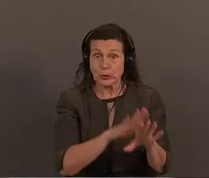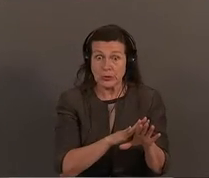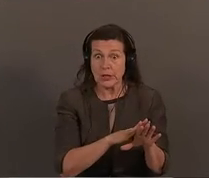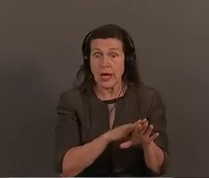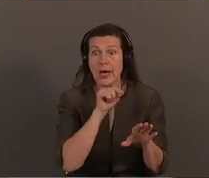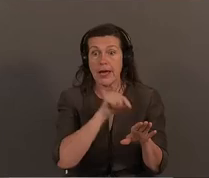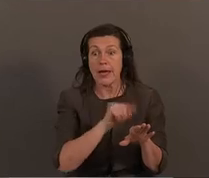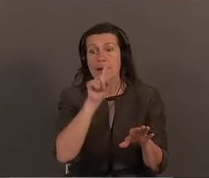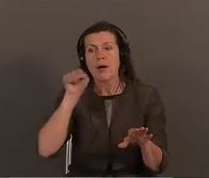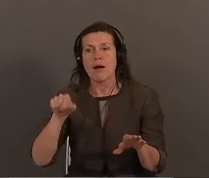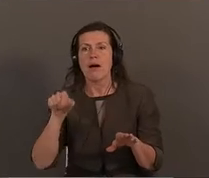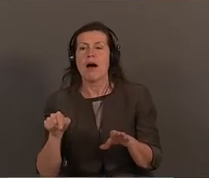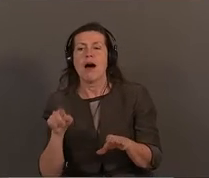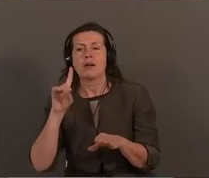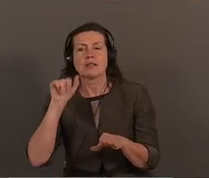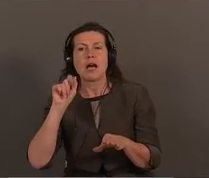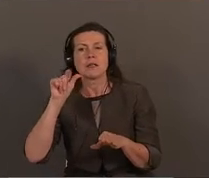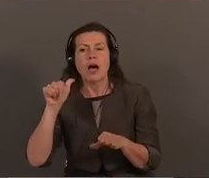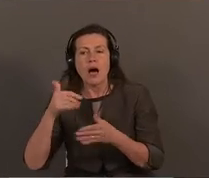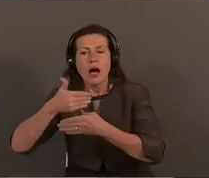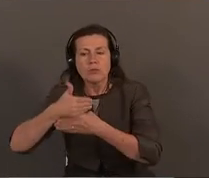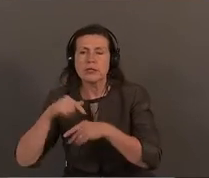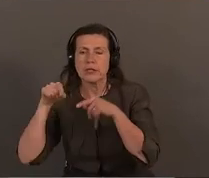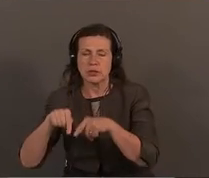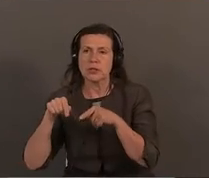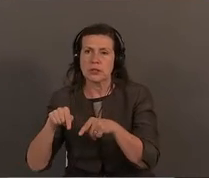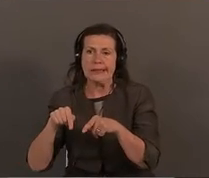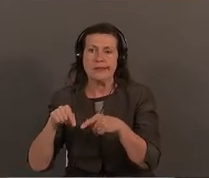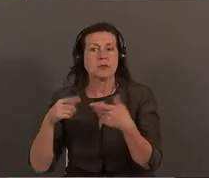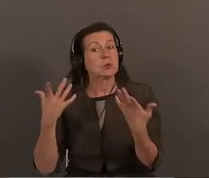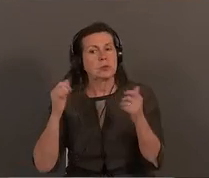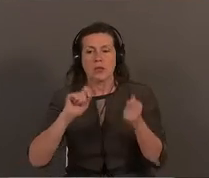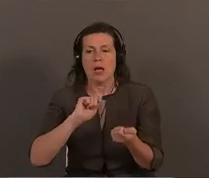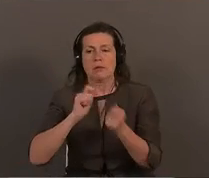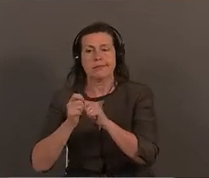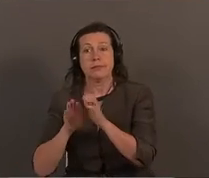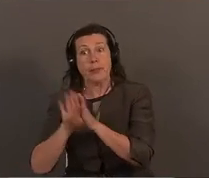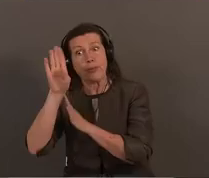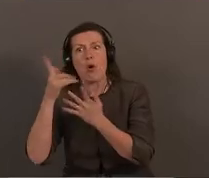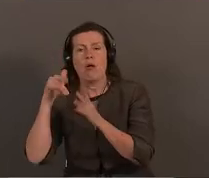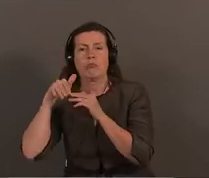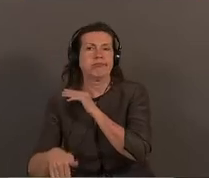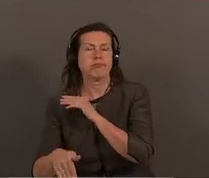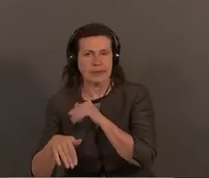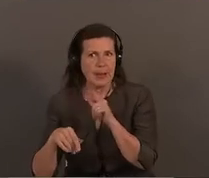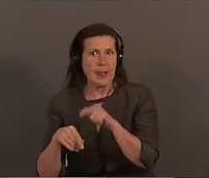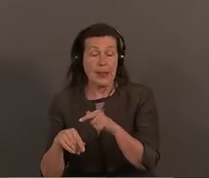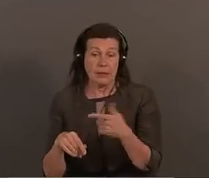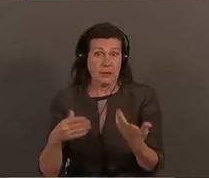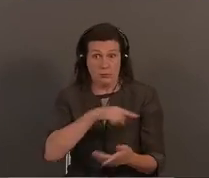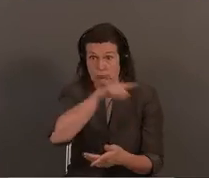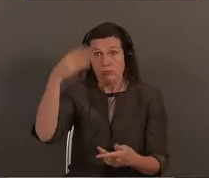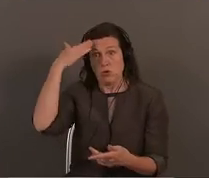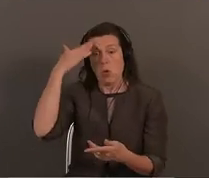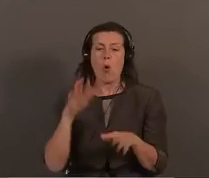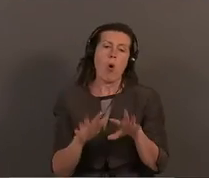the problem of data protection is at all worse or better. I think consumers know that when they are online,